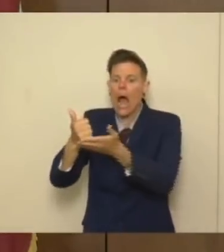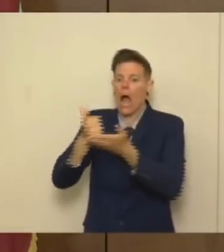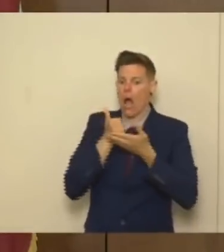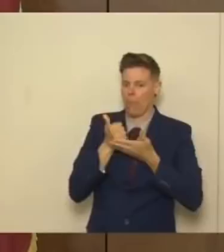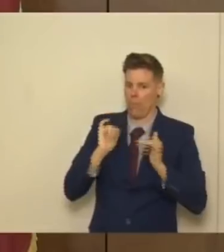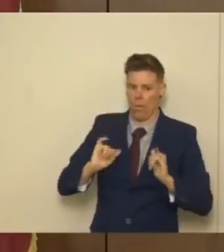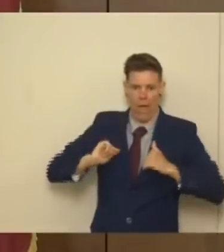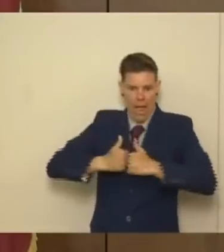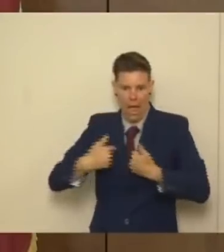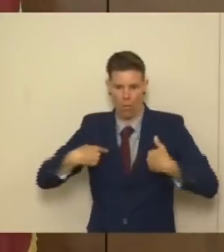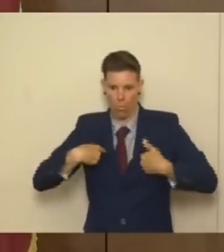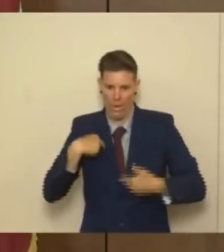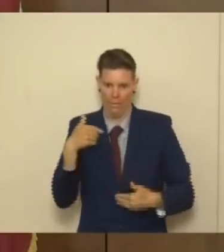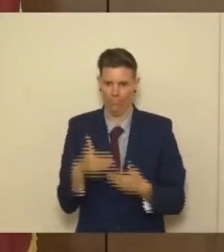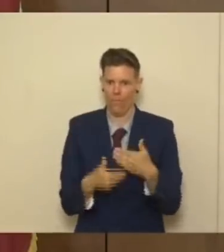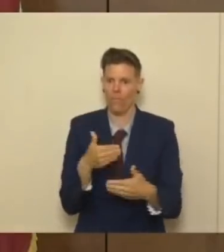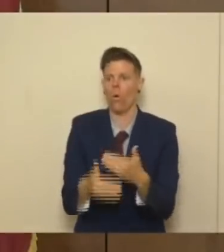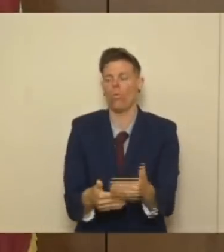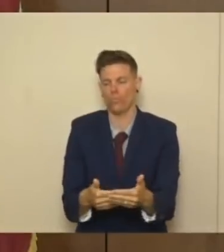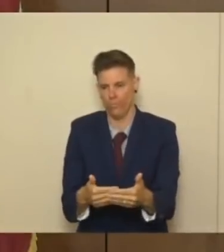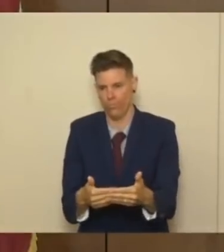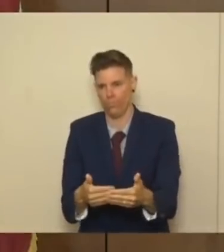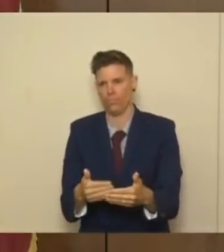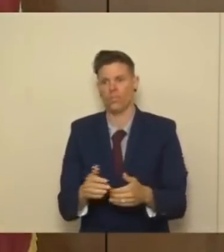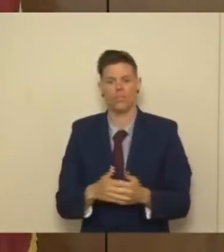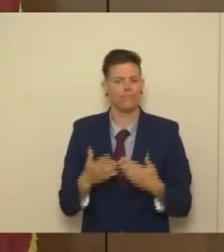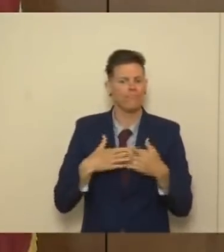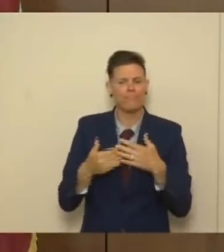doing what they need to do in their states as well.